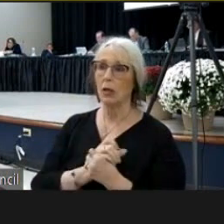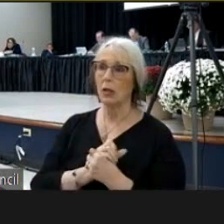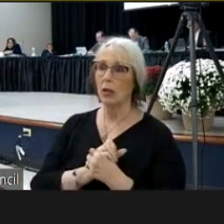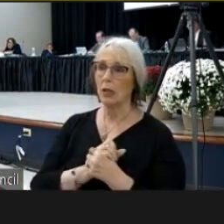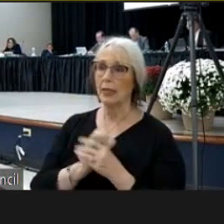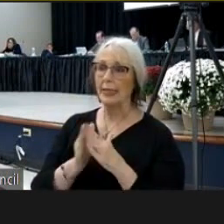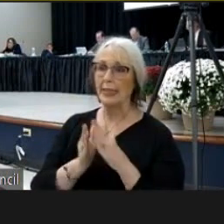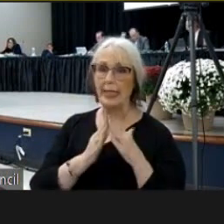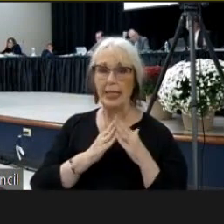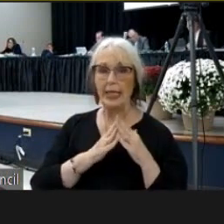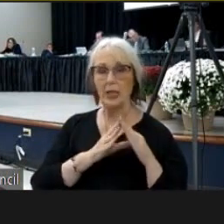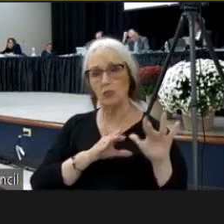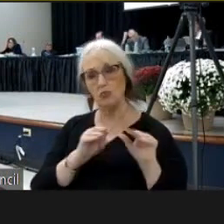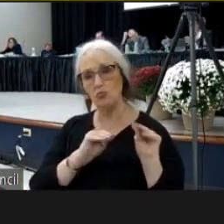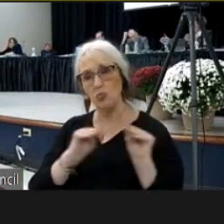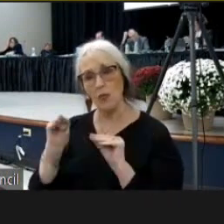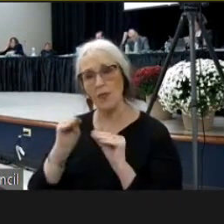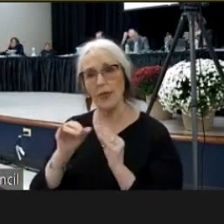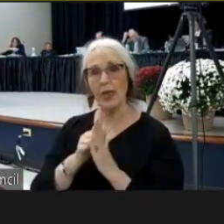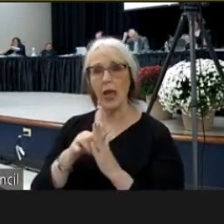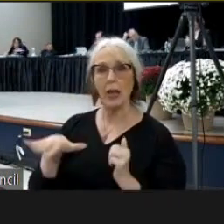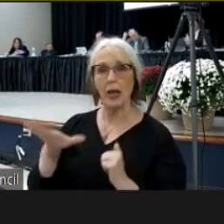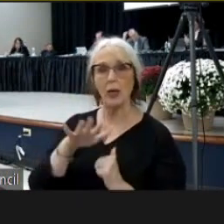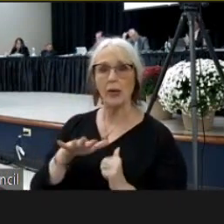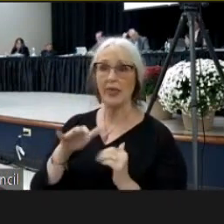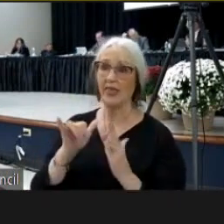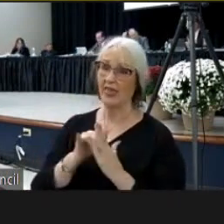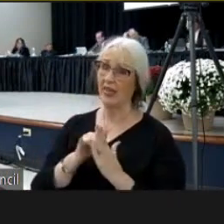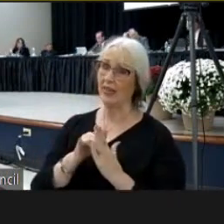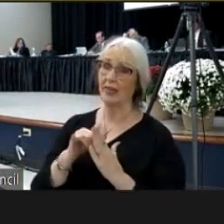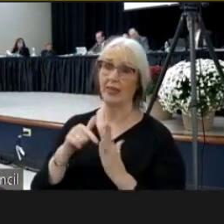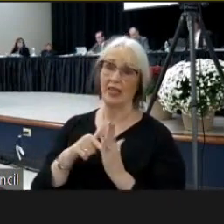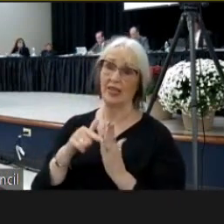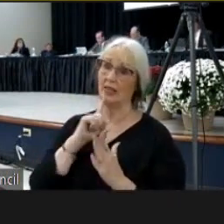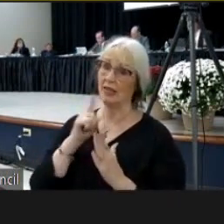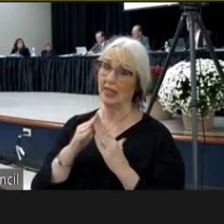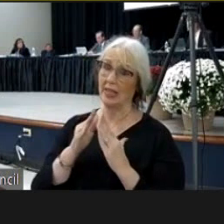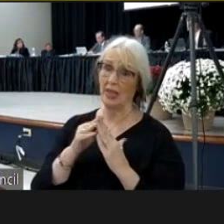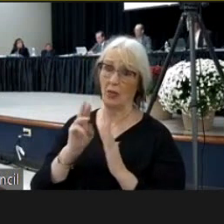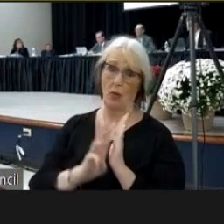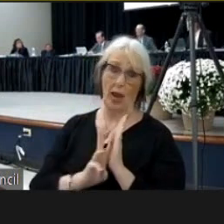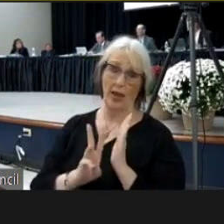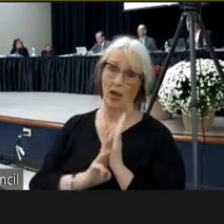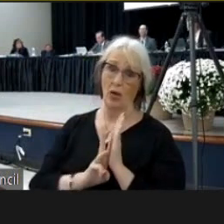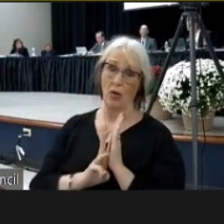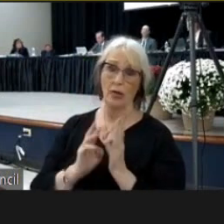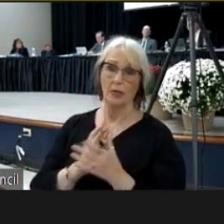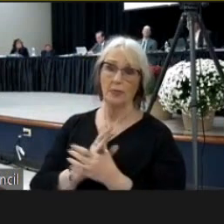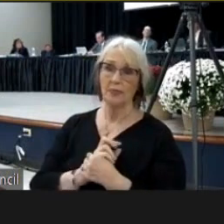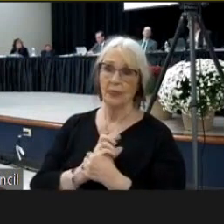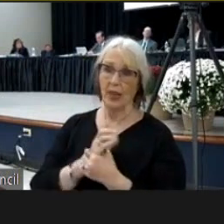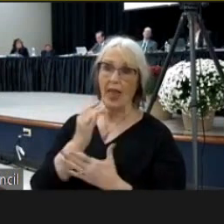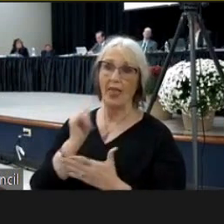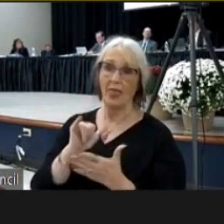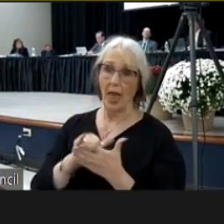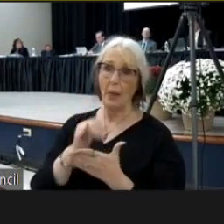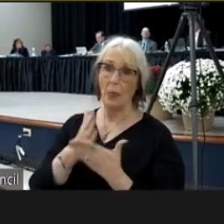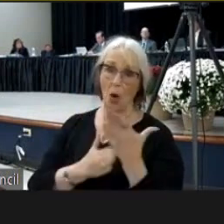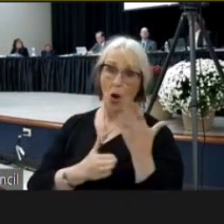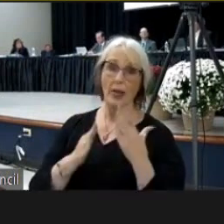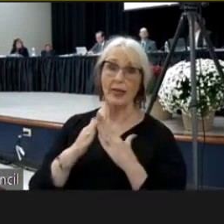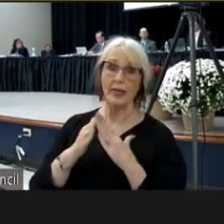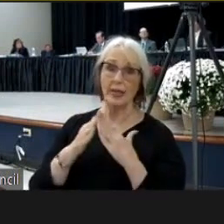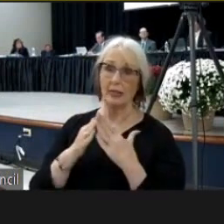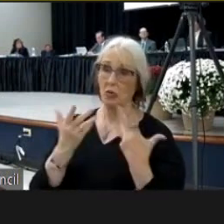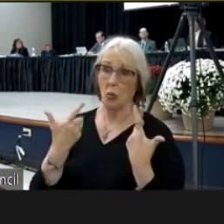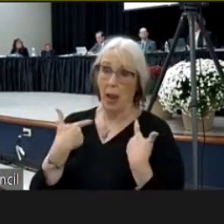growing like crazy. This isn't the suburbs. This is the city of Waco. Yeah. So this part of the city doesn't